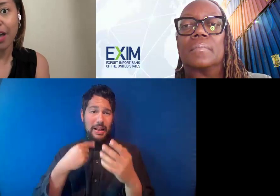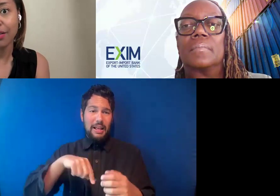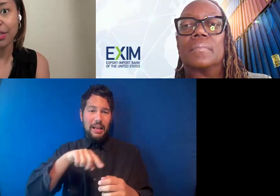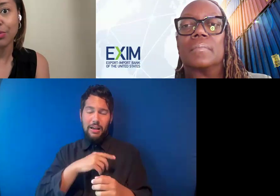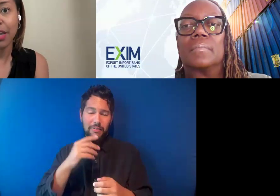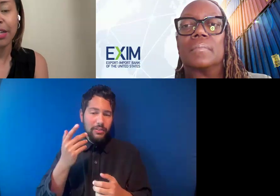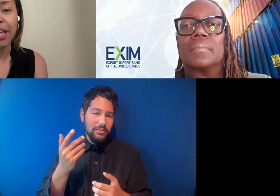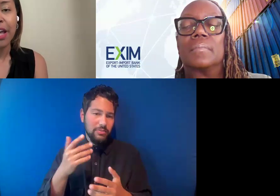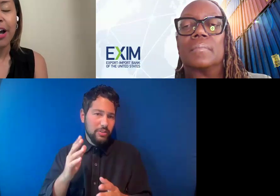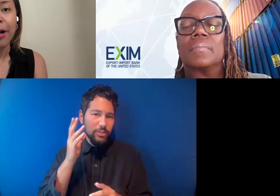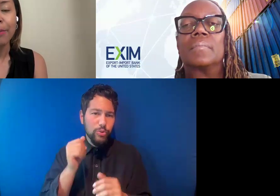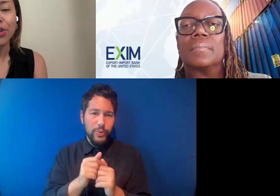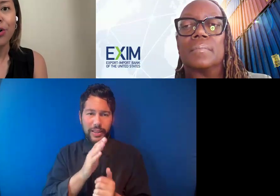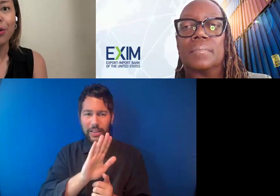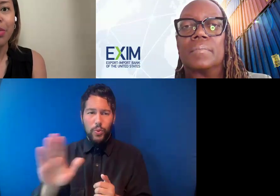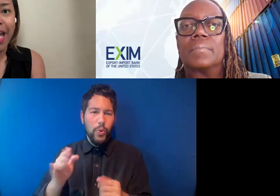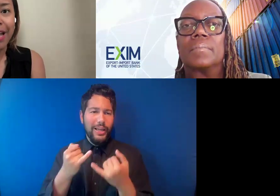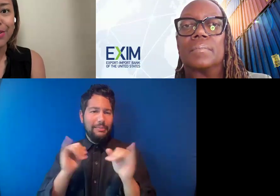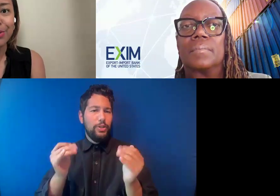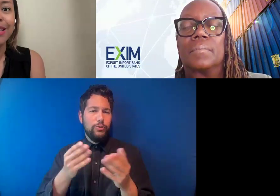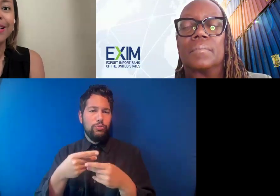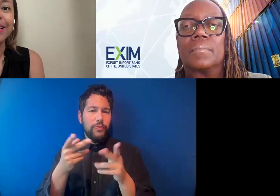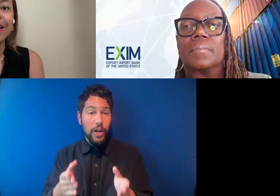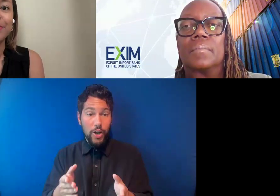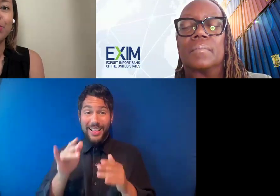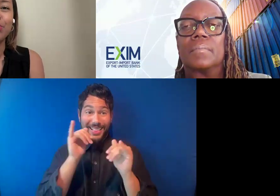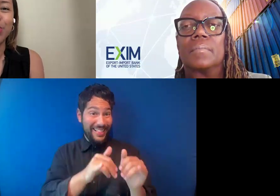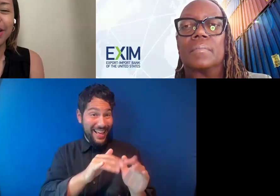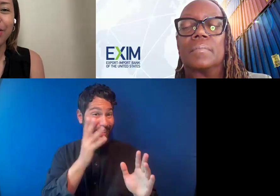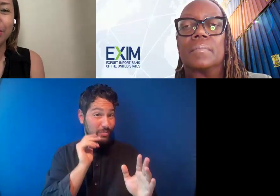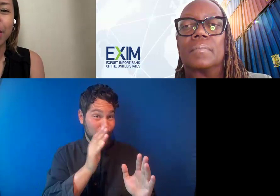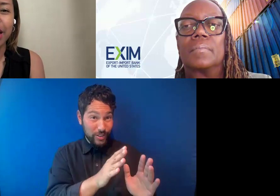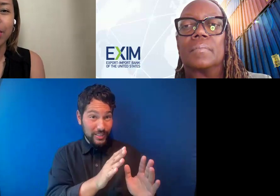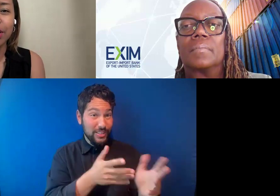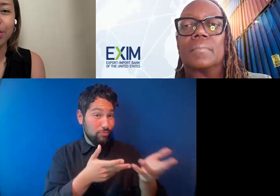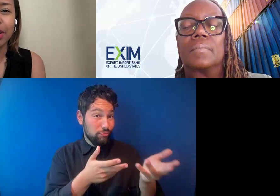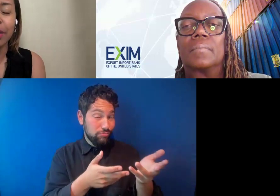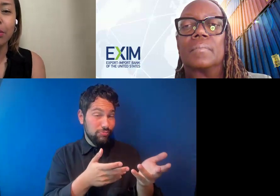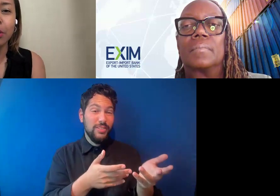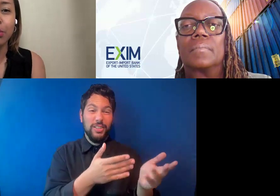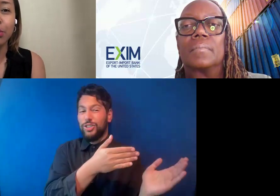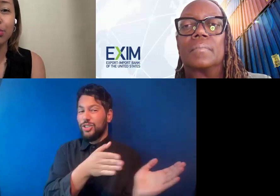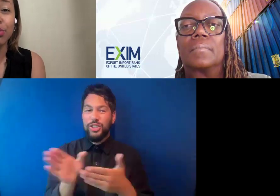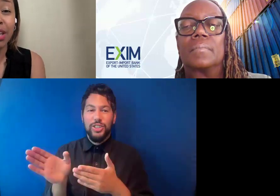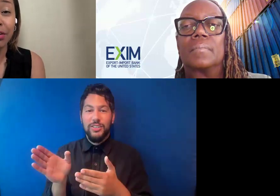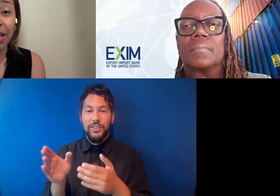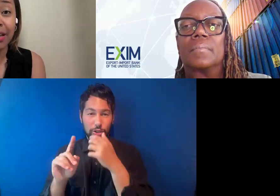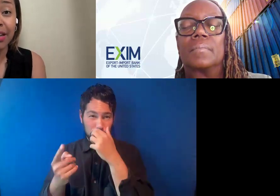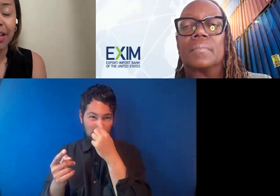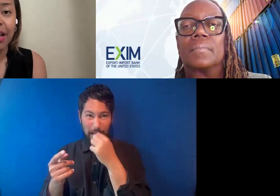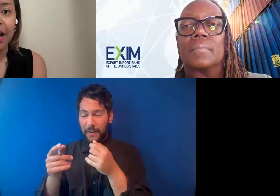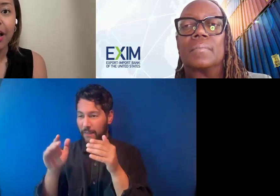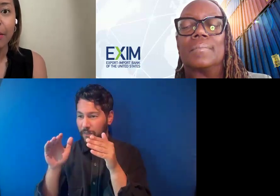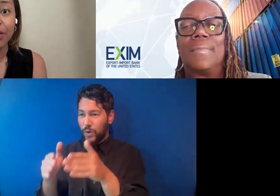independent service providers, right? To go from that to then really only being able to communicate with people through